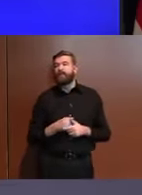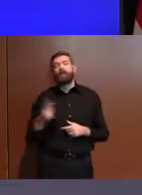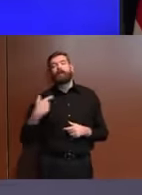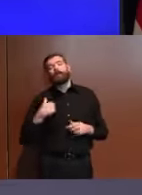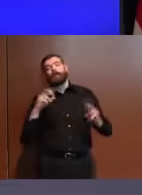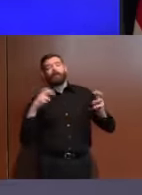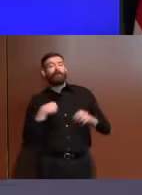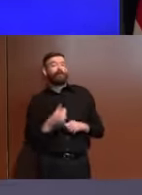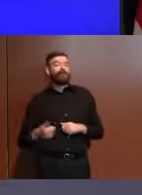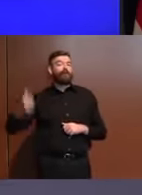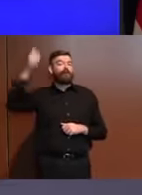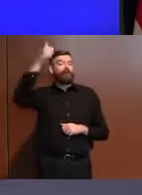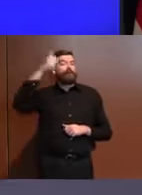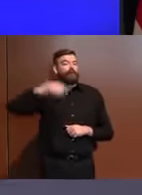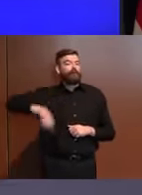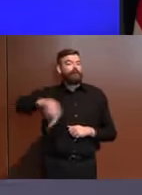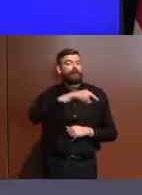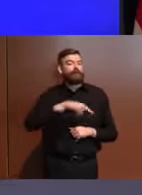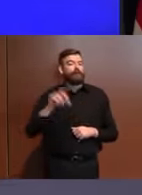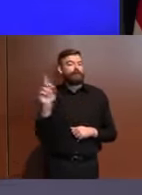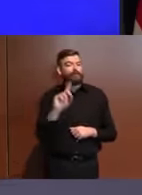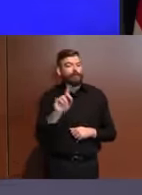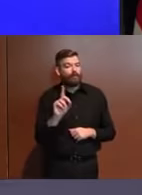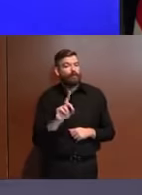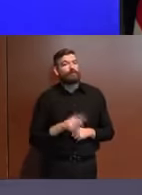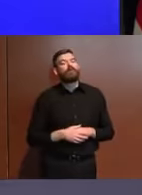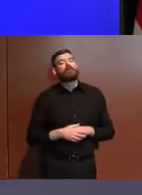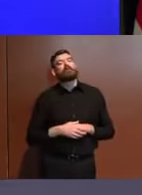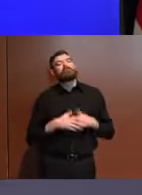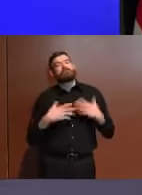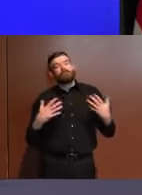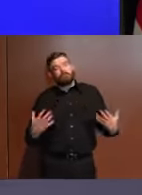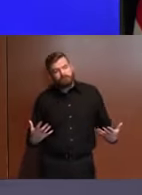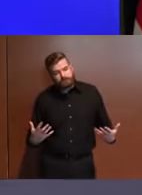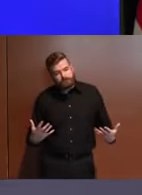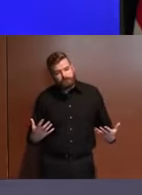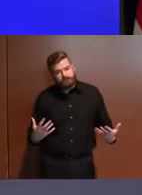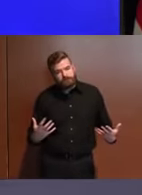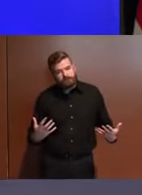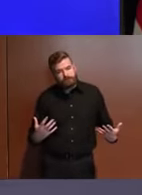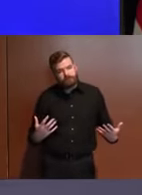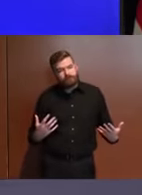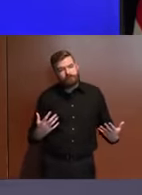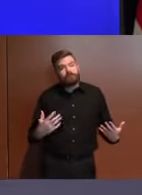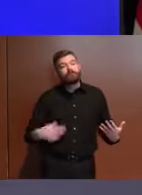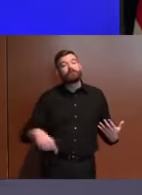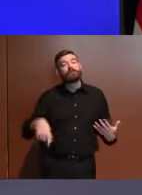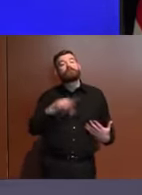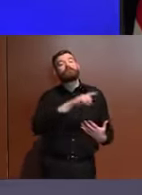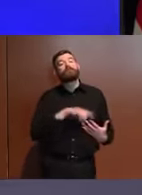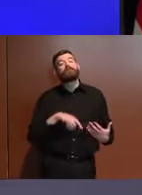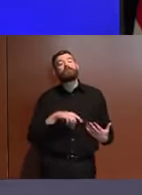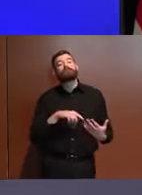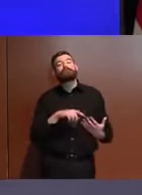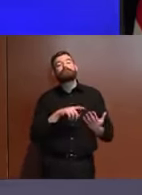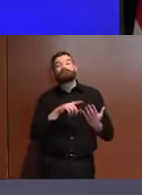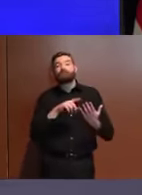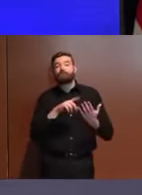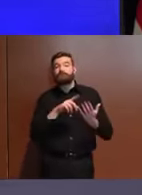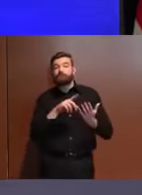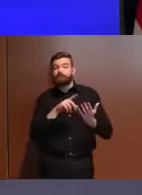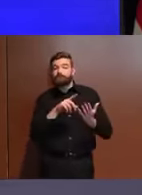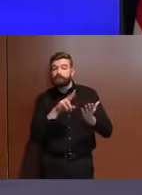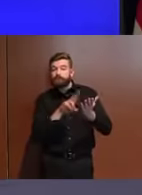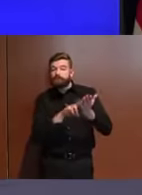the decisions we made on both loosening the petition requirements, going to vote by mail, and then moving the March and